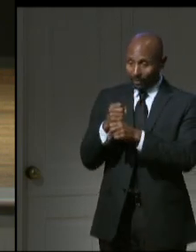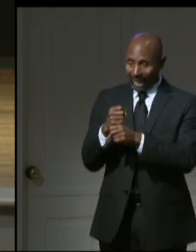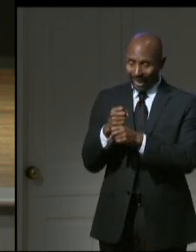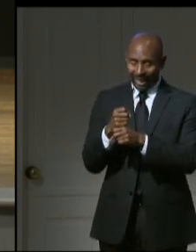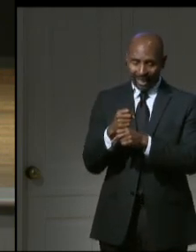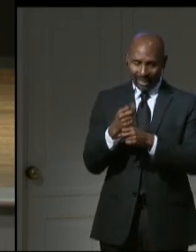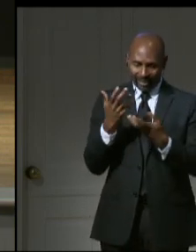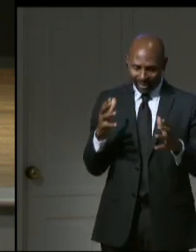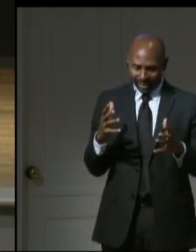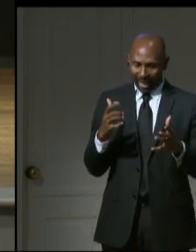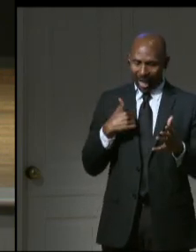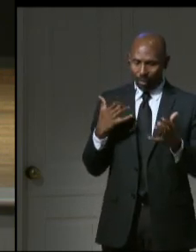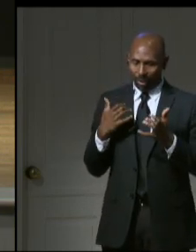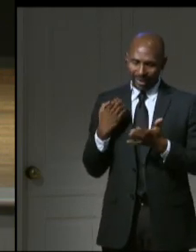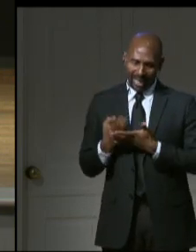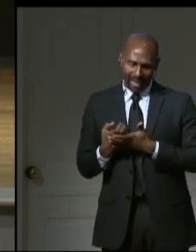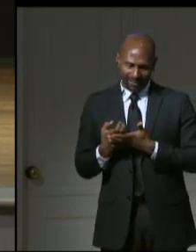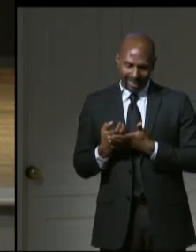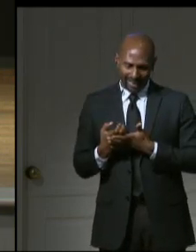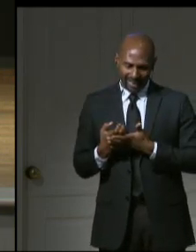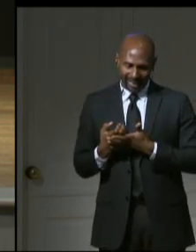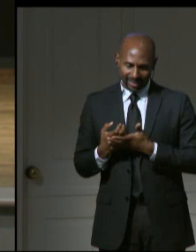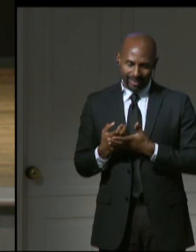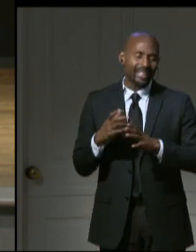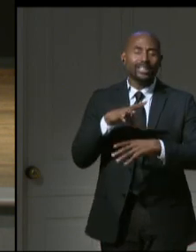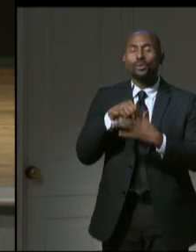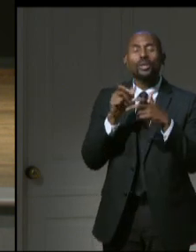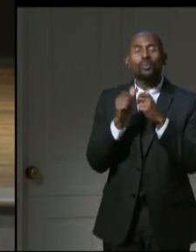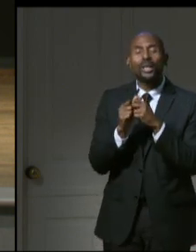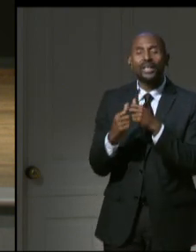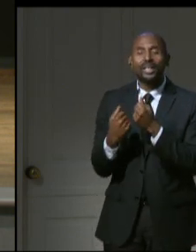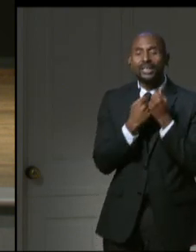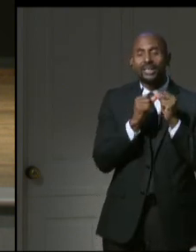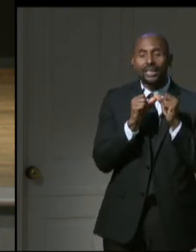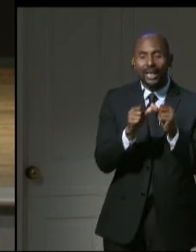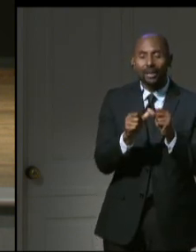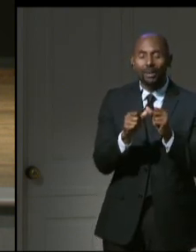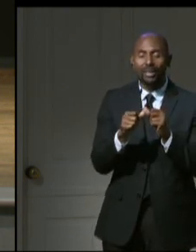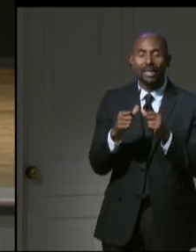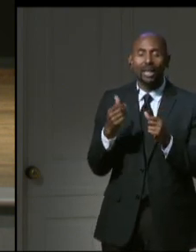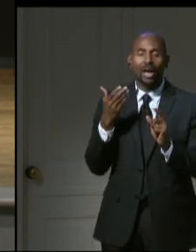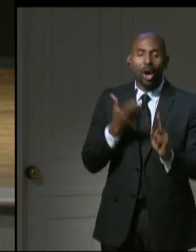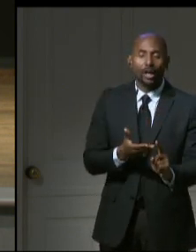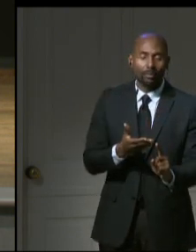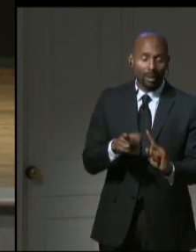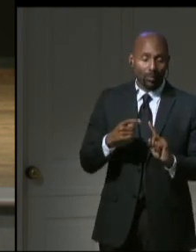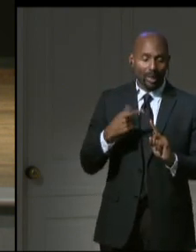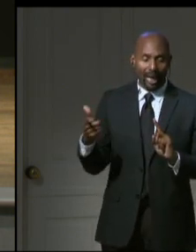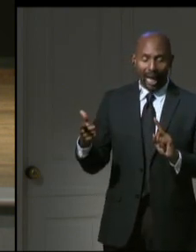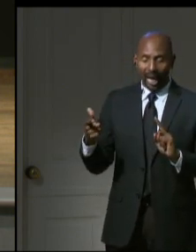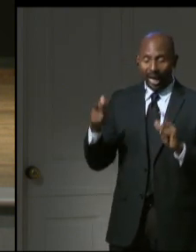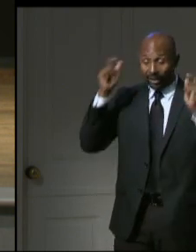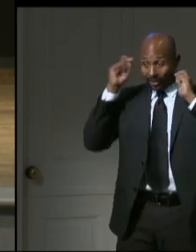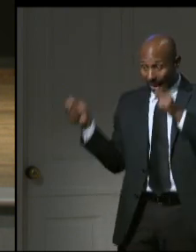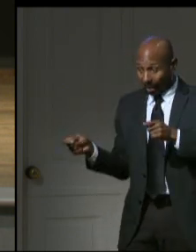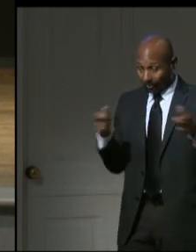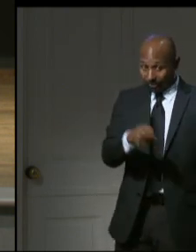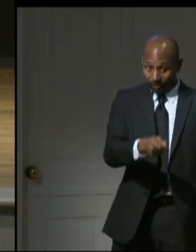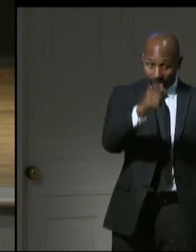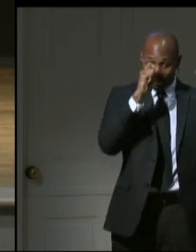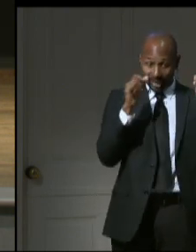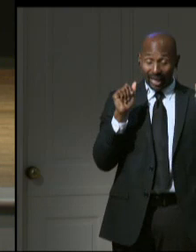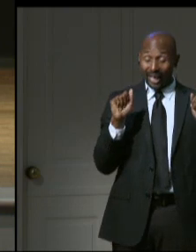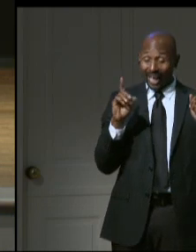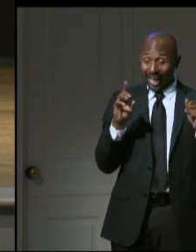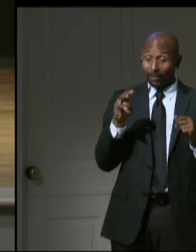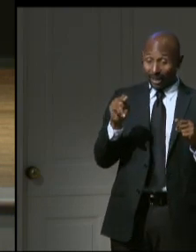the sustainability argument. You know, when I put on my administrator hat and I have to sell my program to stakeholders, like,